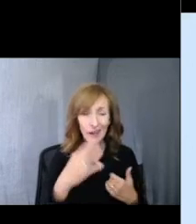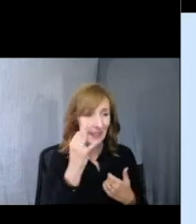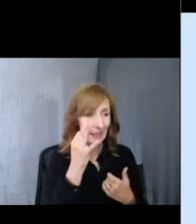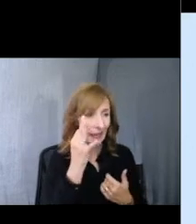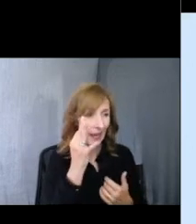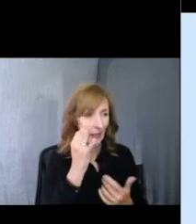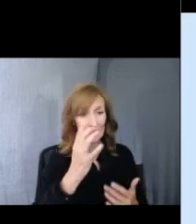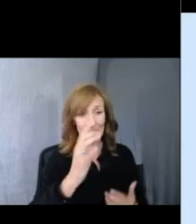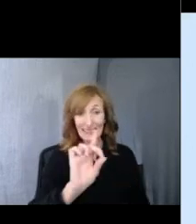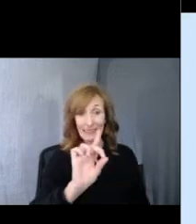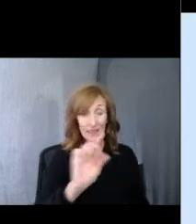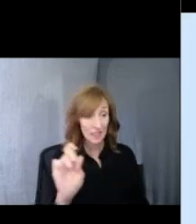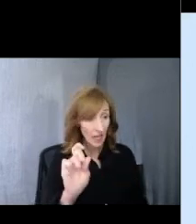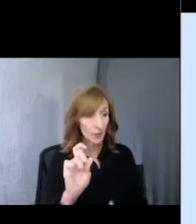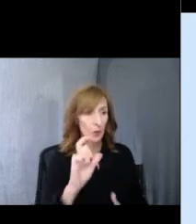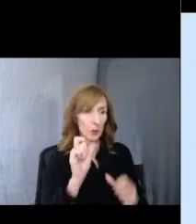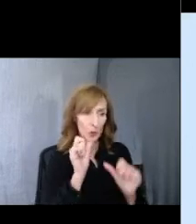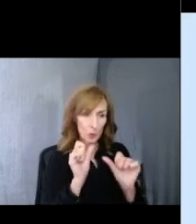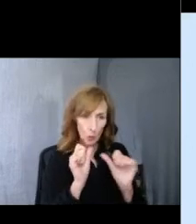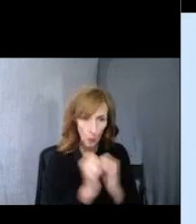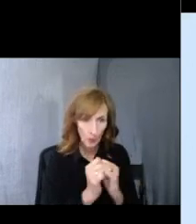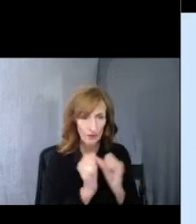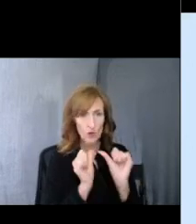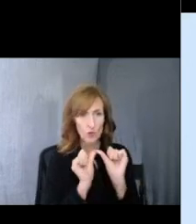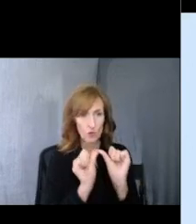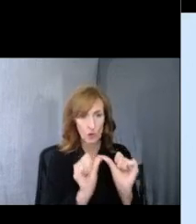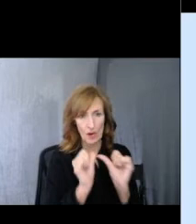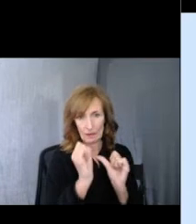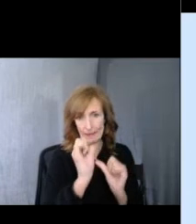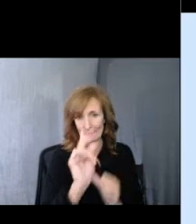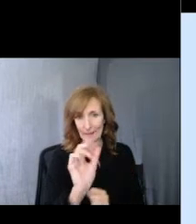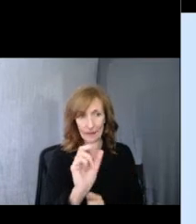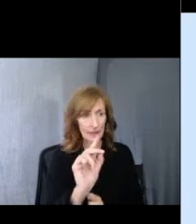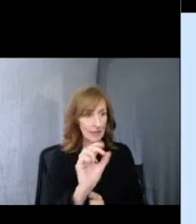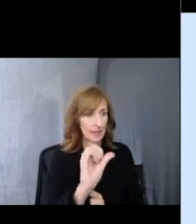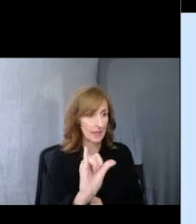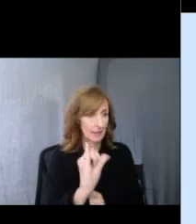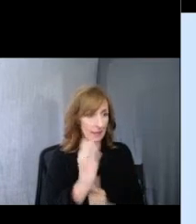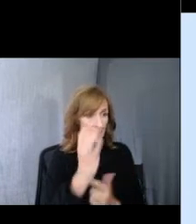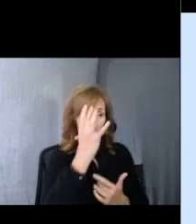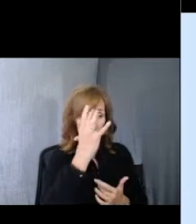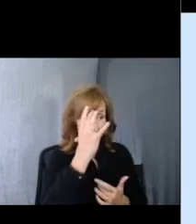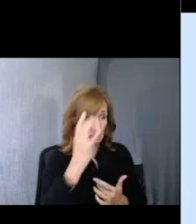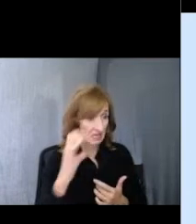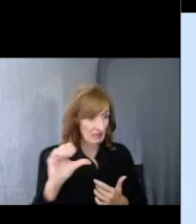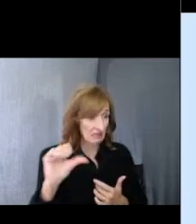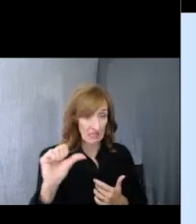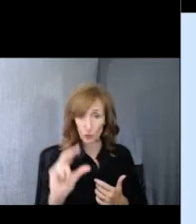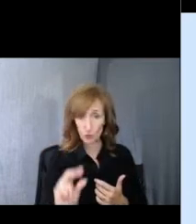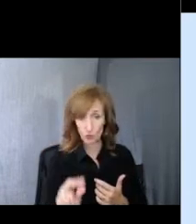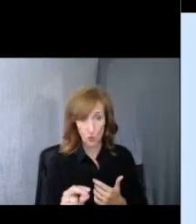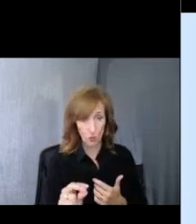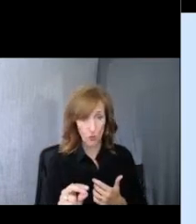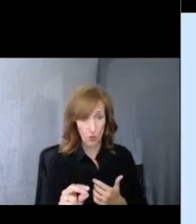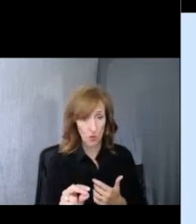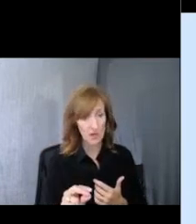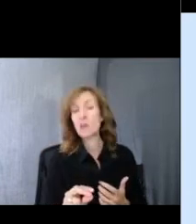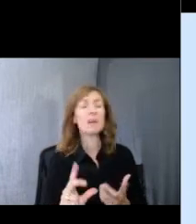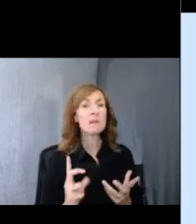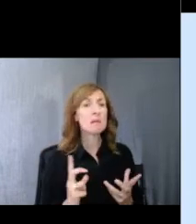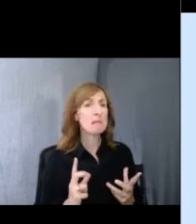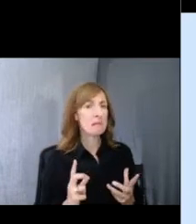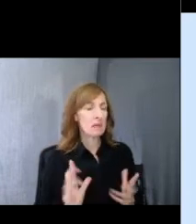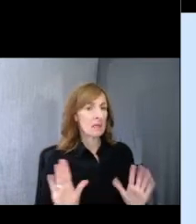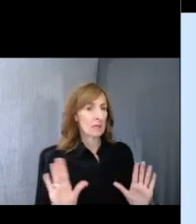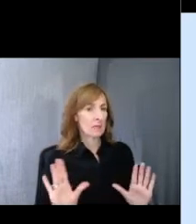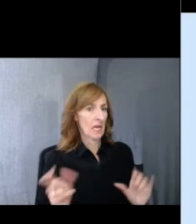disease. And while we're doing the poll, I wanted to go through our webinar outline. I'm not trying to make you guys